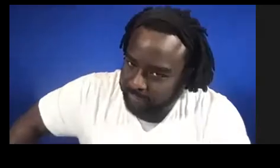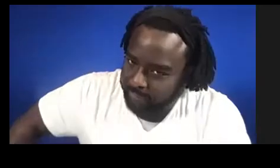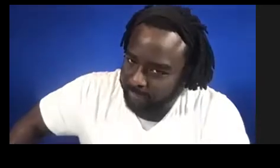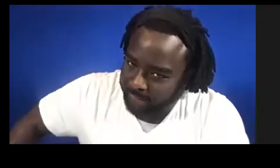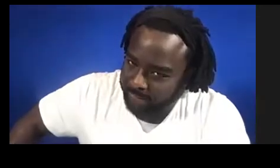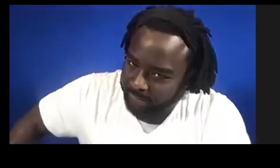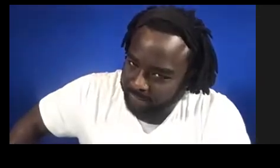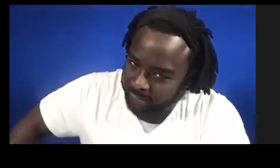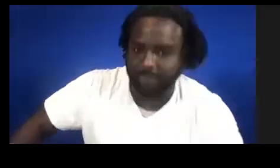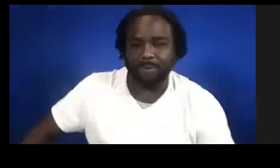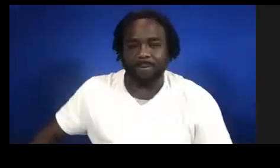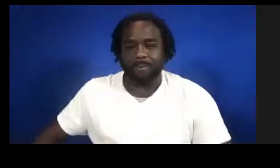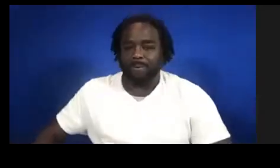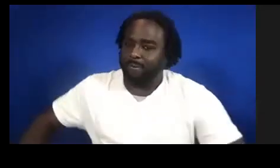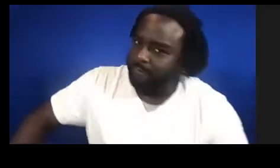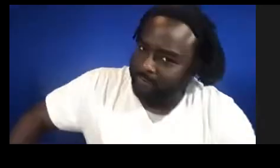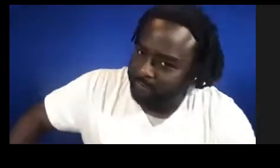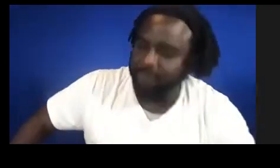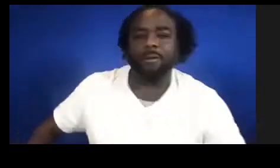Now let's have some real talk.